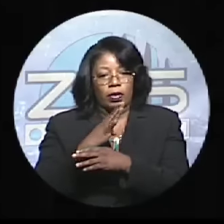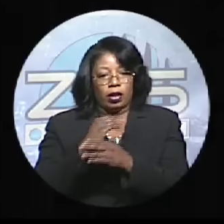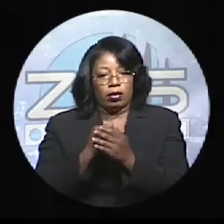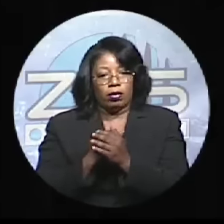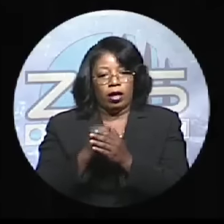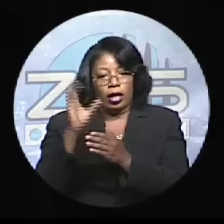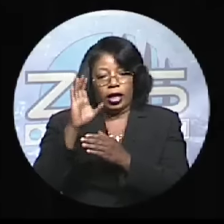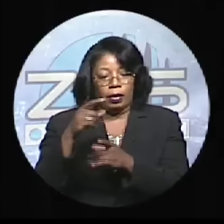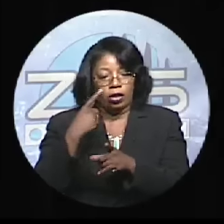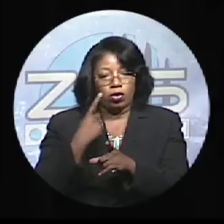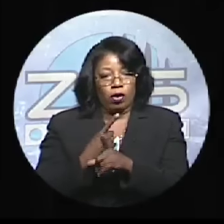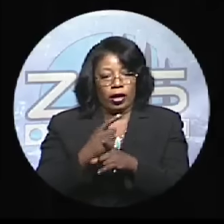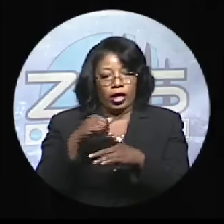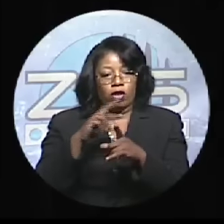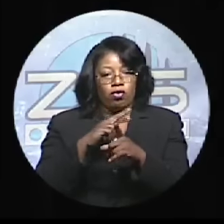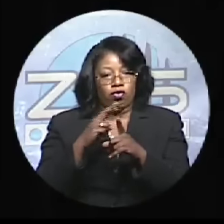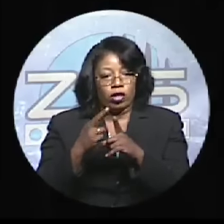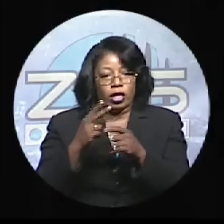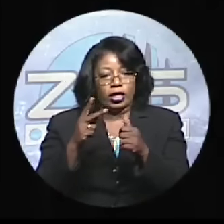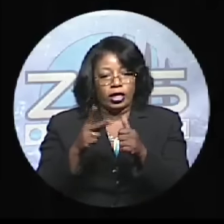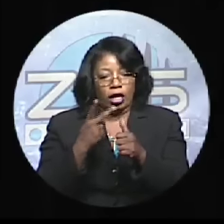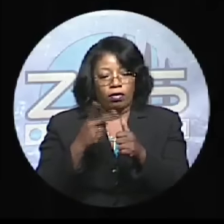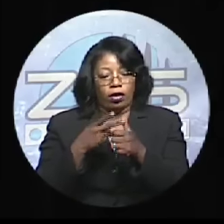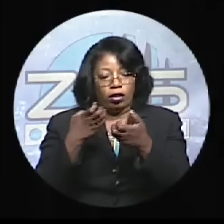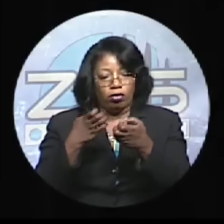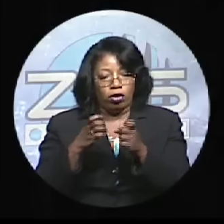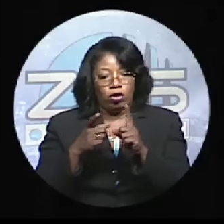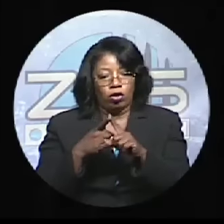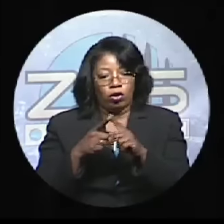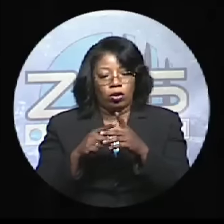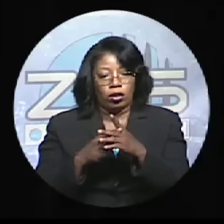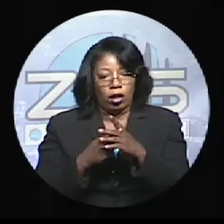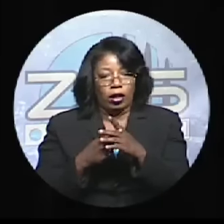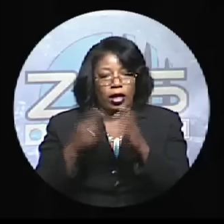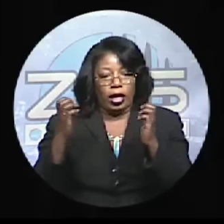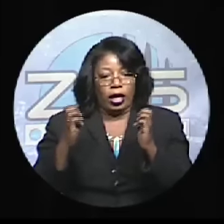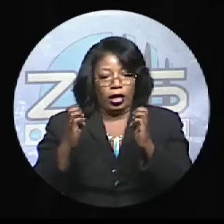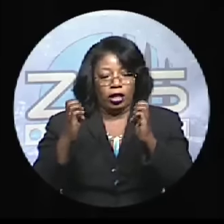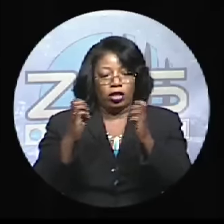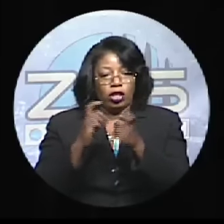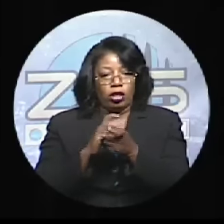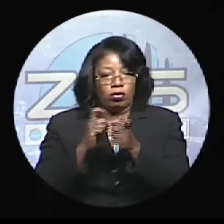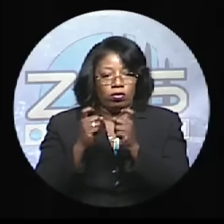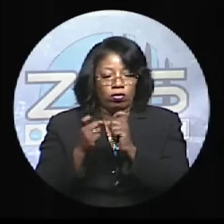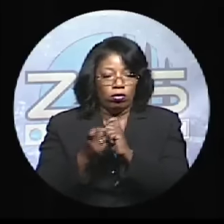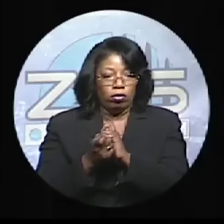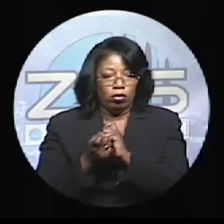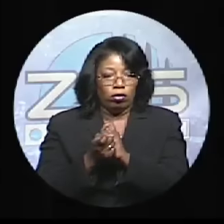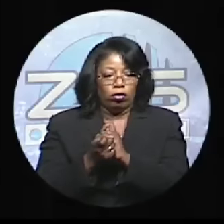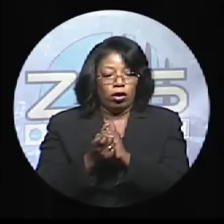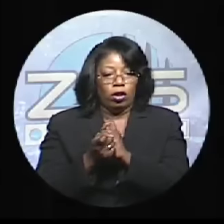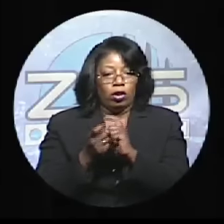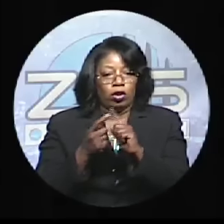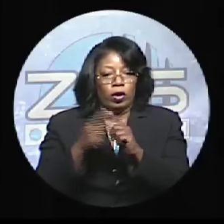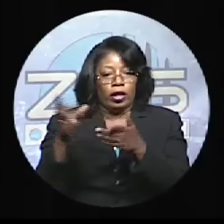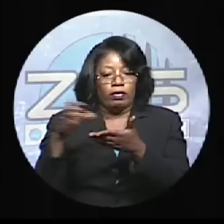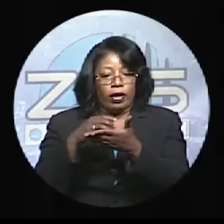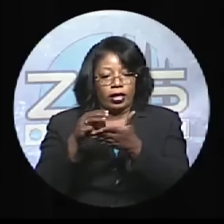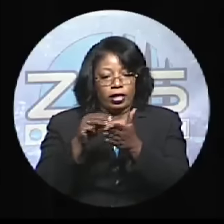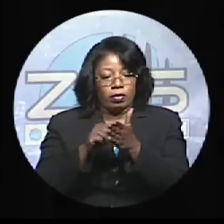region, which has redoubled its efforts towards implementing energy and fiscal reforms, promotion of investment